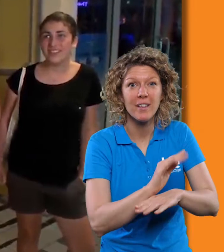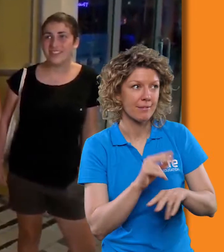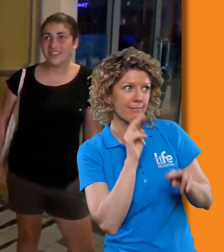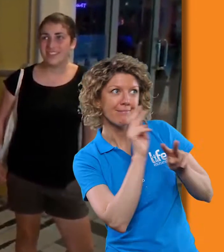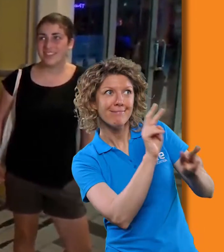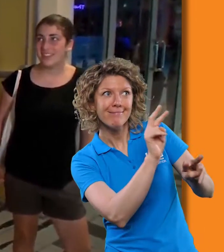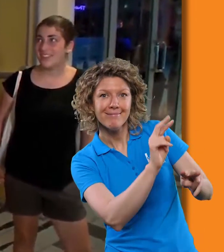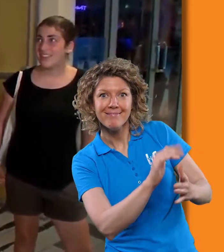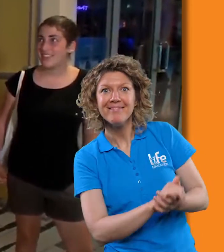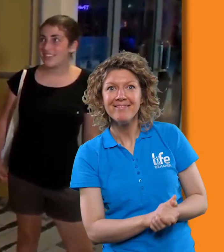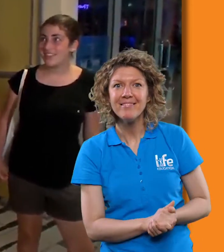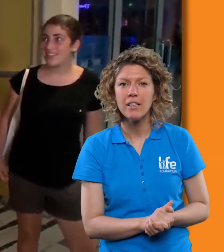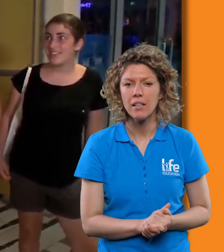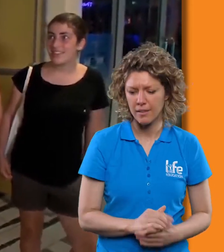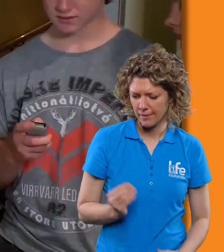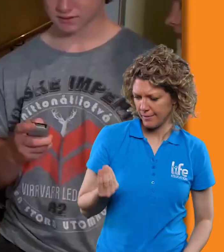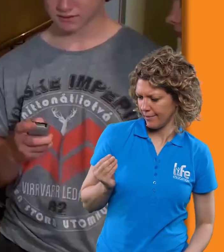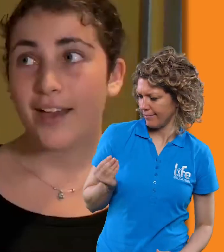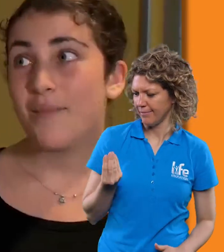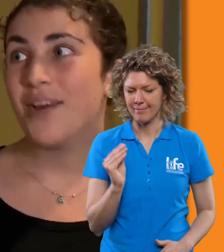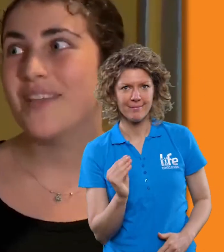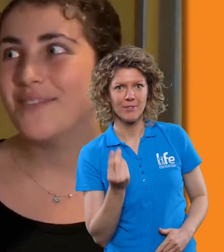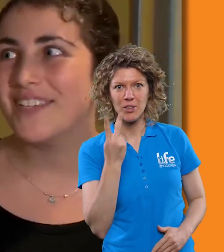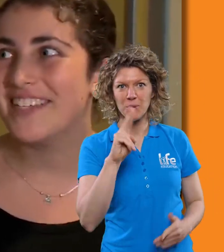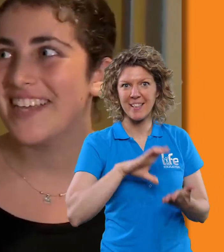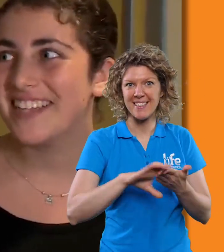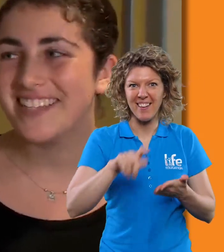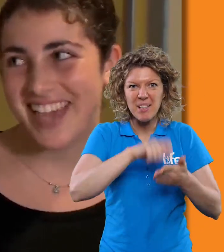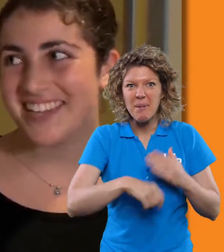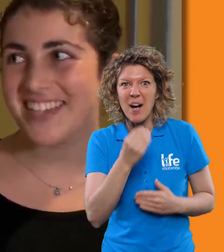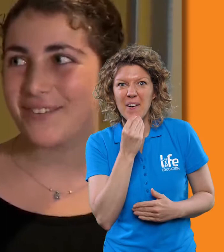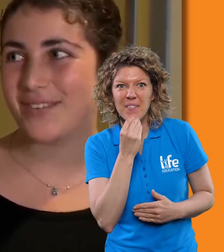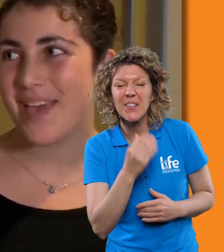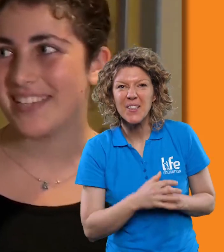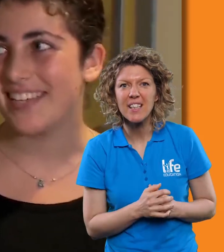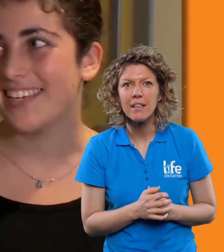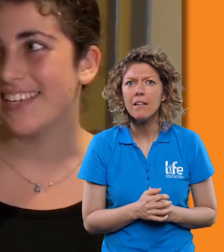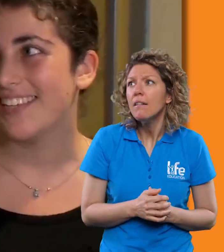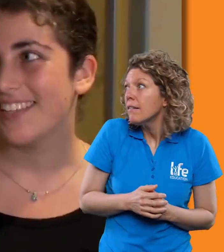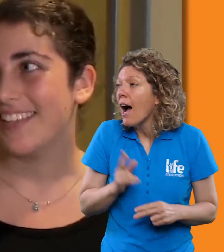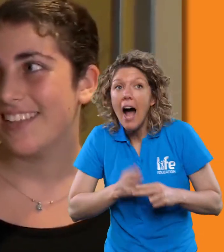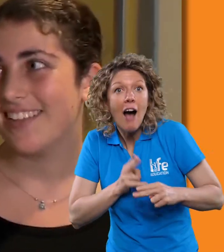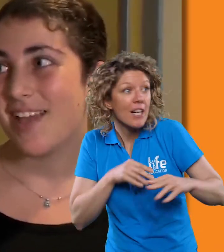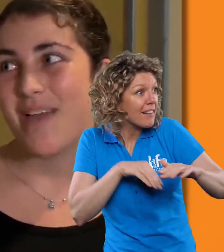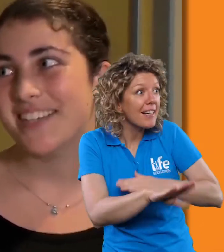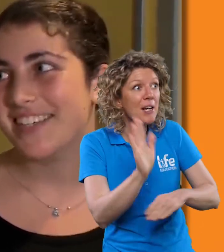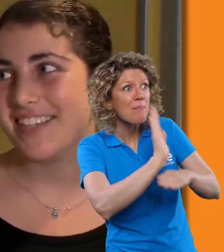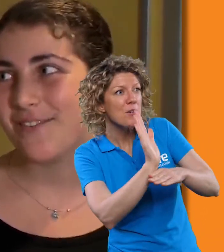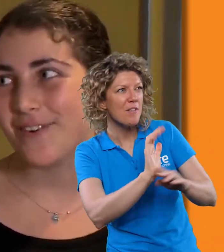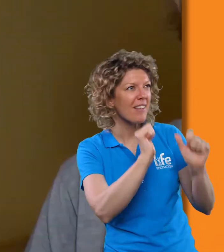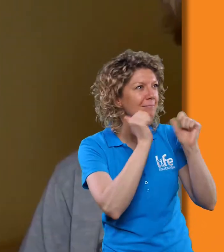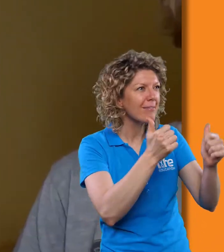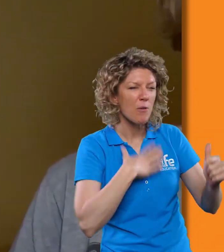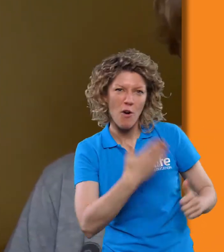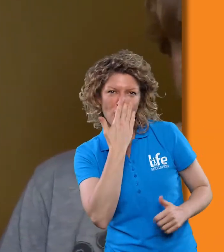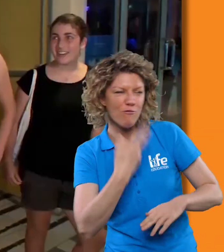food shopping to do. $20. Where'd you get that? The drawer. Come on, I'm desperate to see this. Candace said it was amazing. I know, the last one's great. Bags are sitting in the